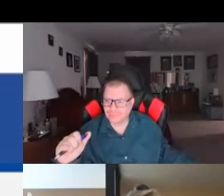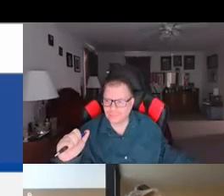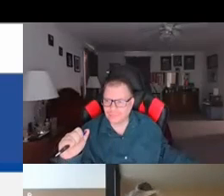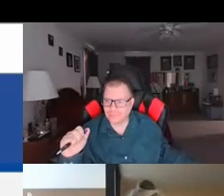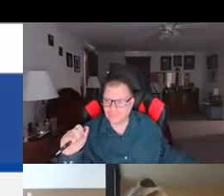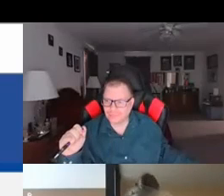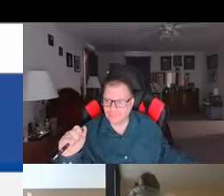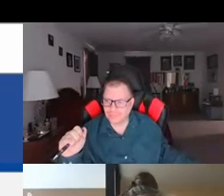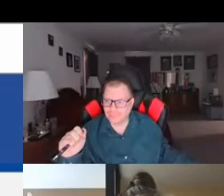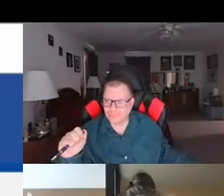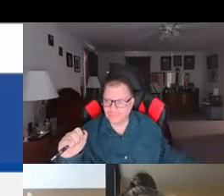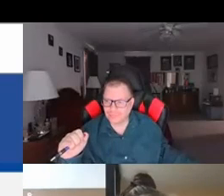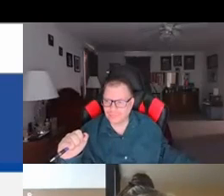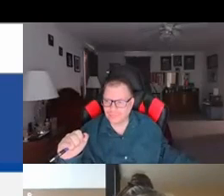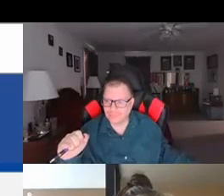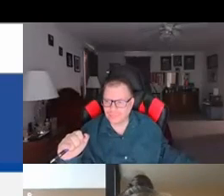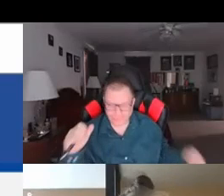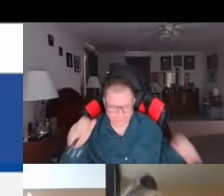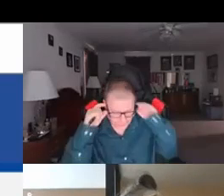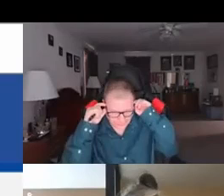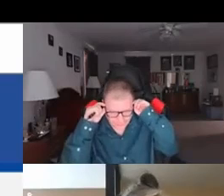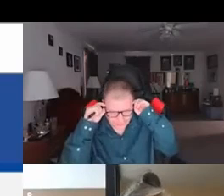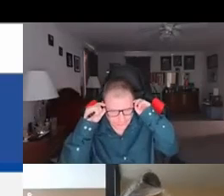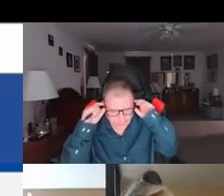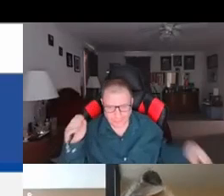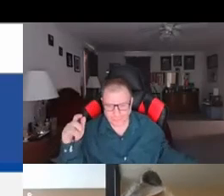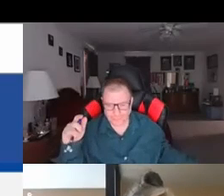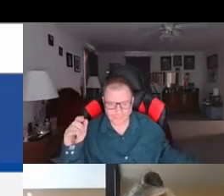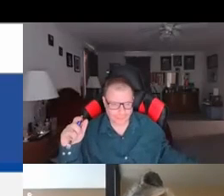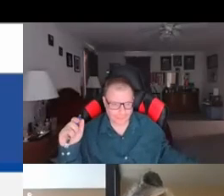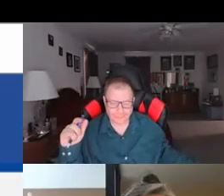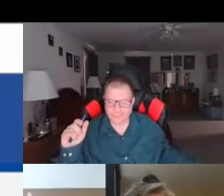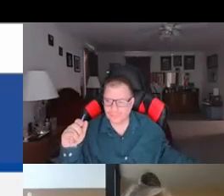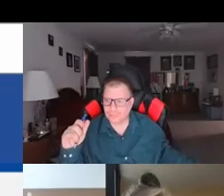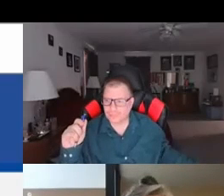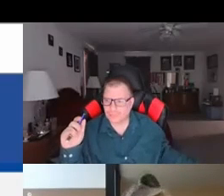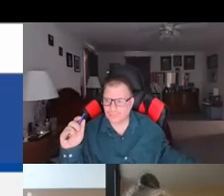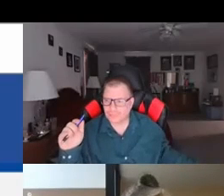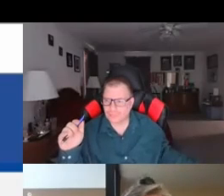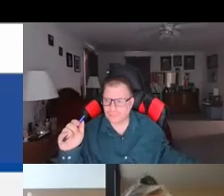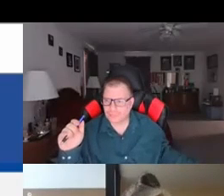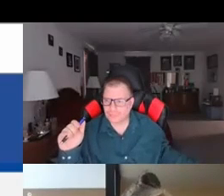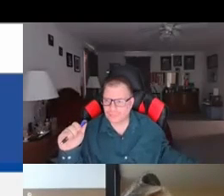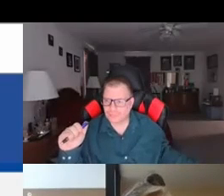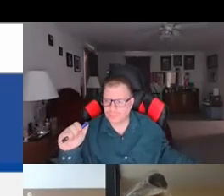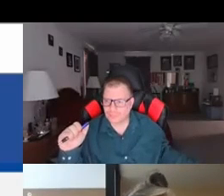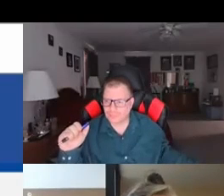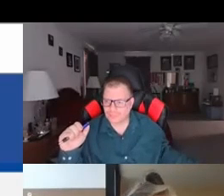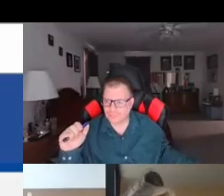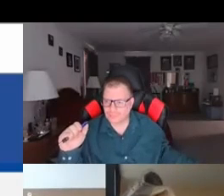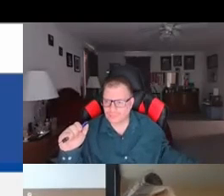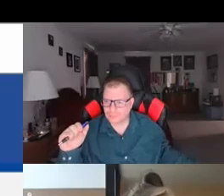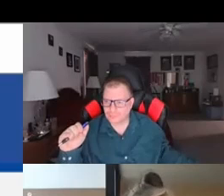Yeah. okay? We know that insurance don't cover like they used to. They used to cover like a Cadillac.